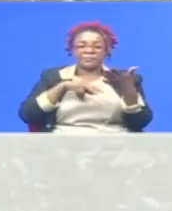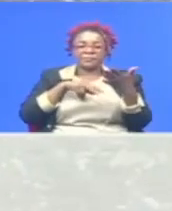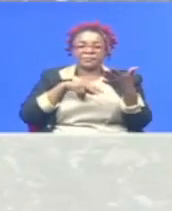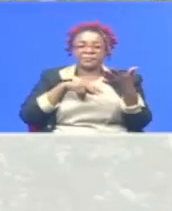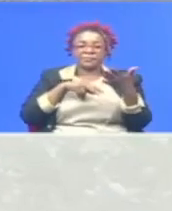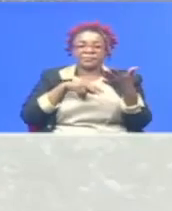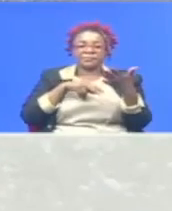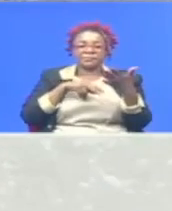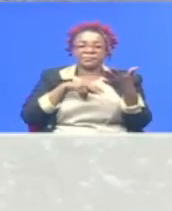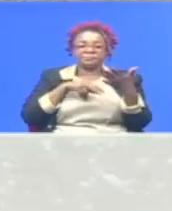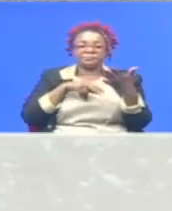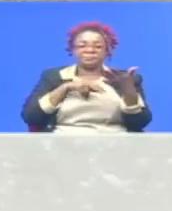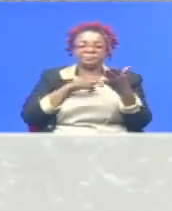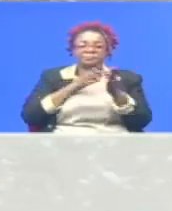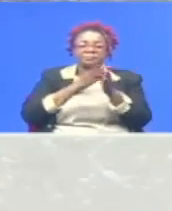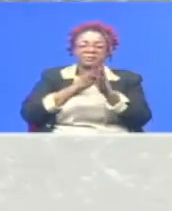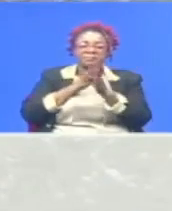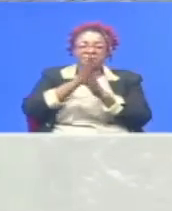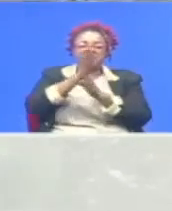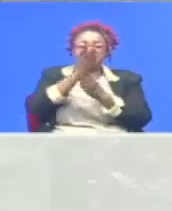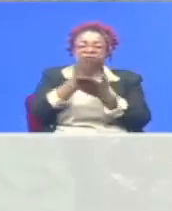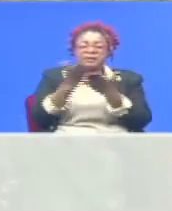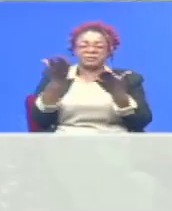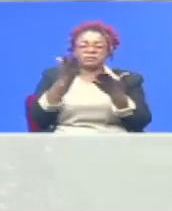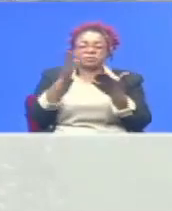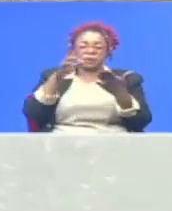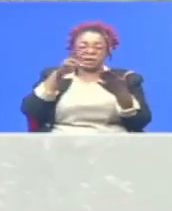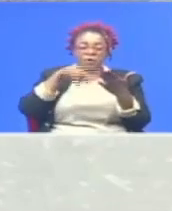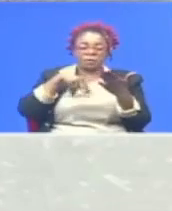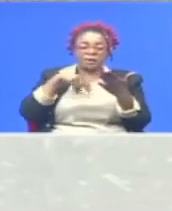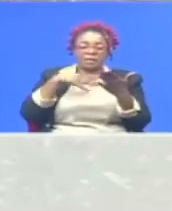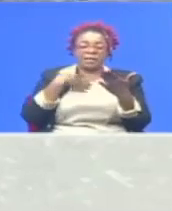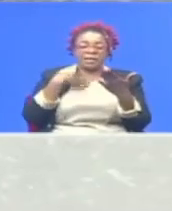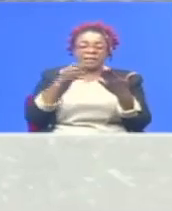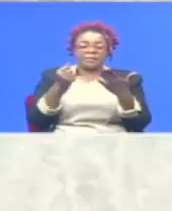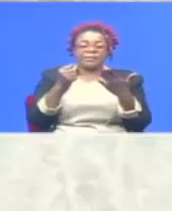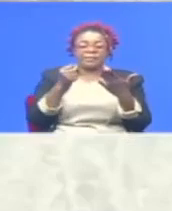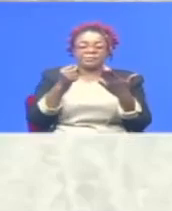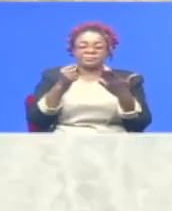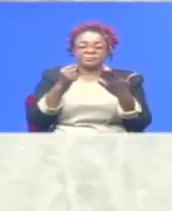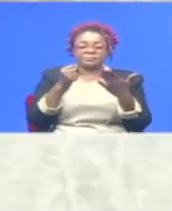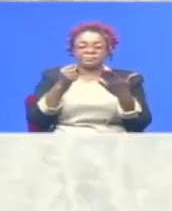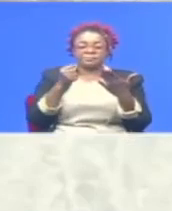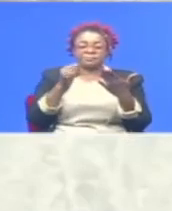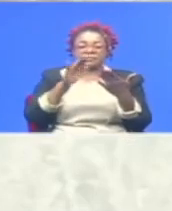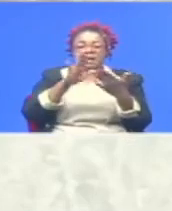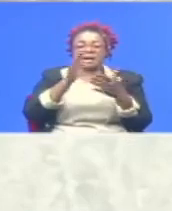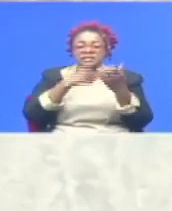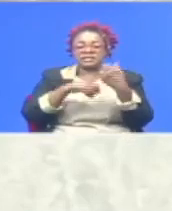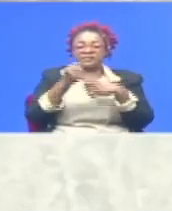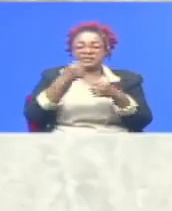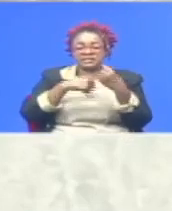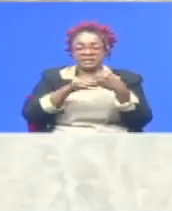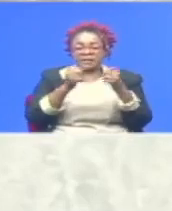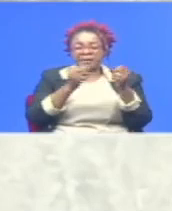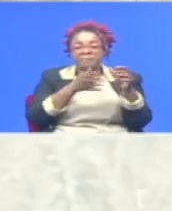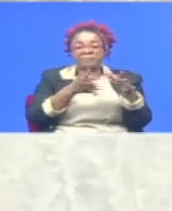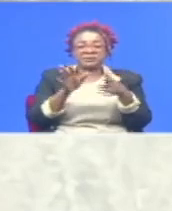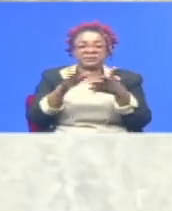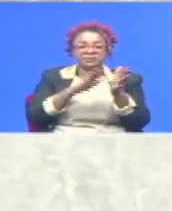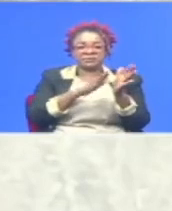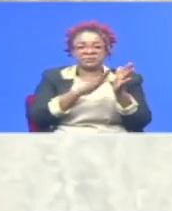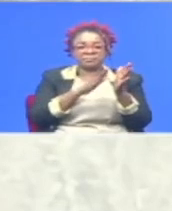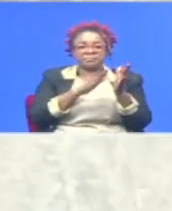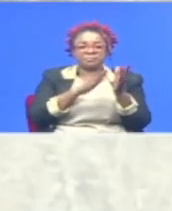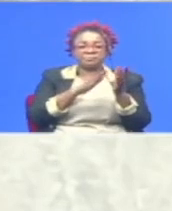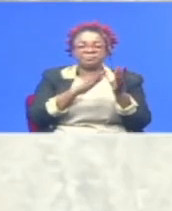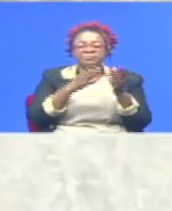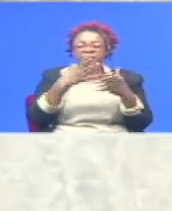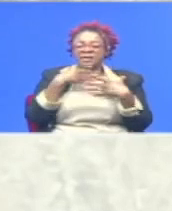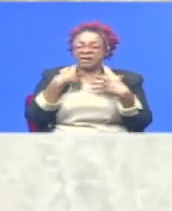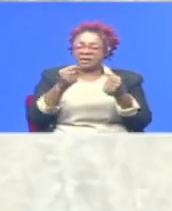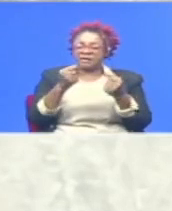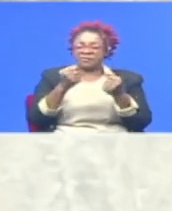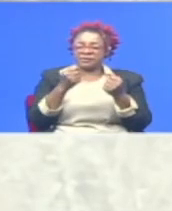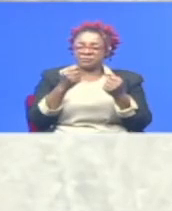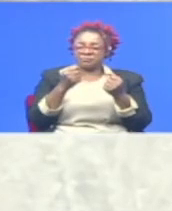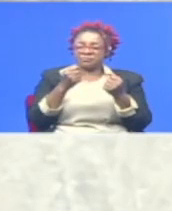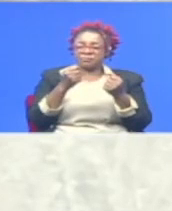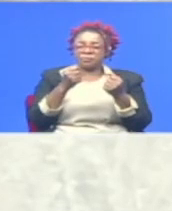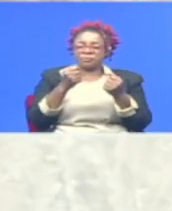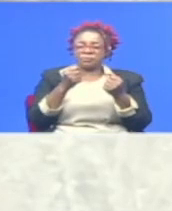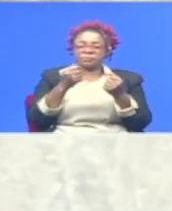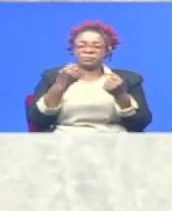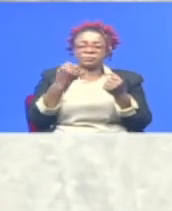main parameters we look at is the health of the bongo and the activity patterns. In the health, we look